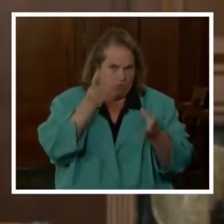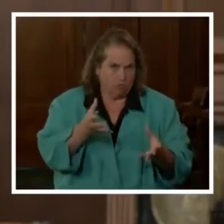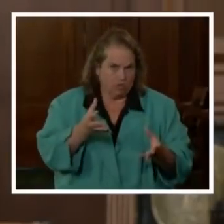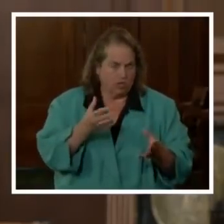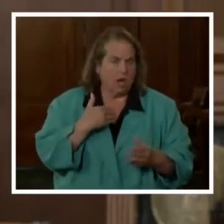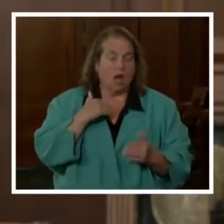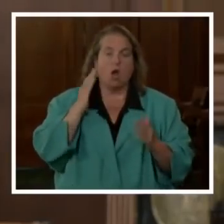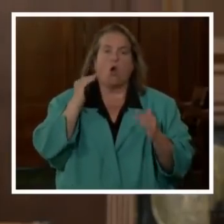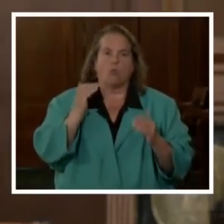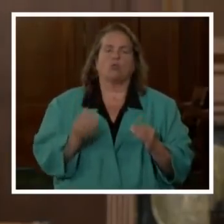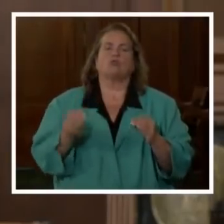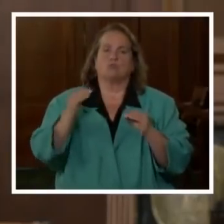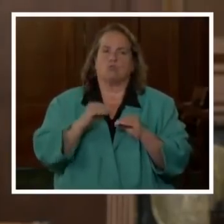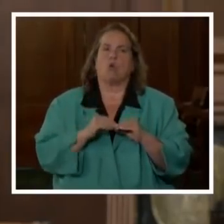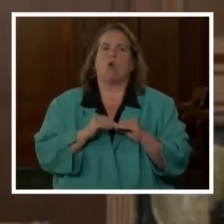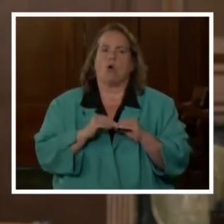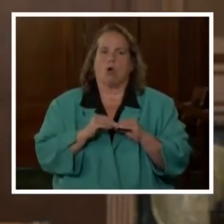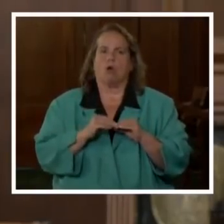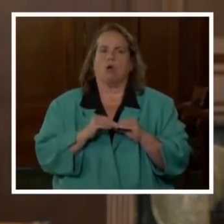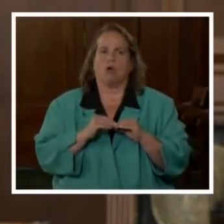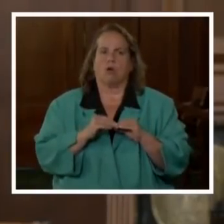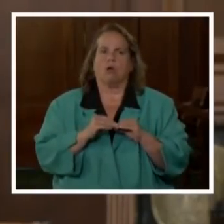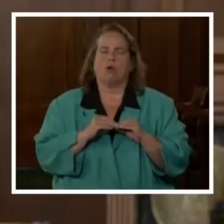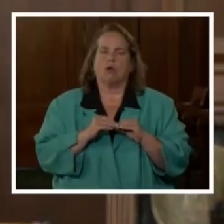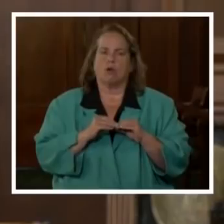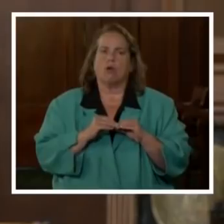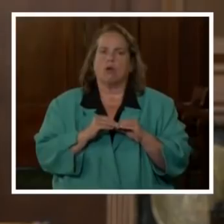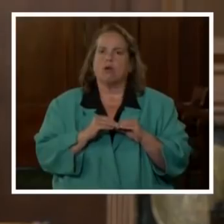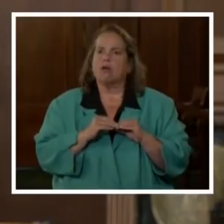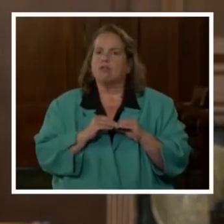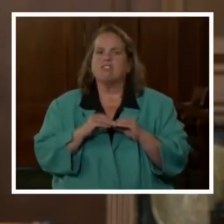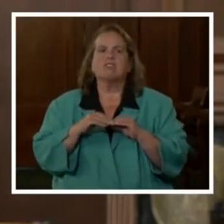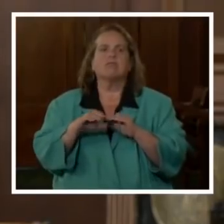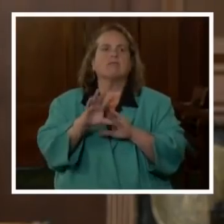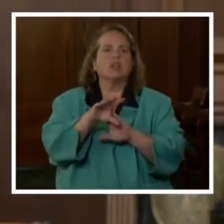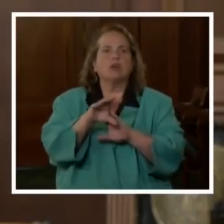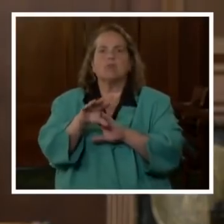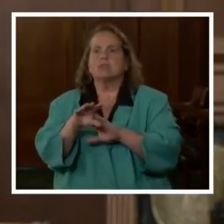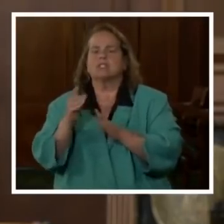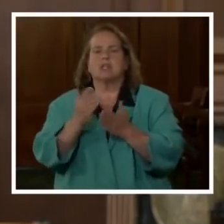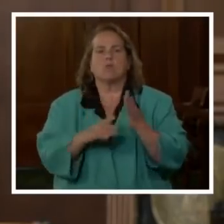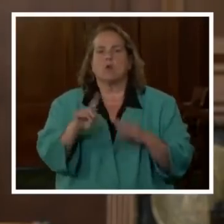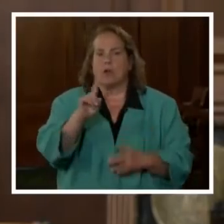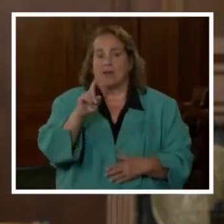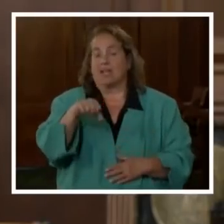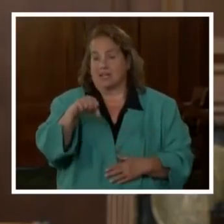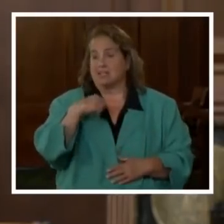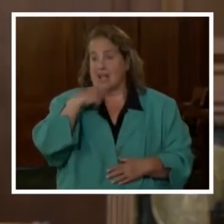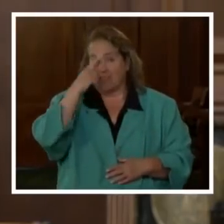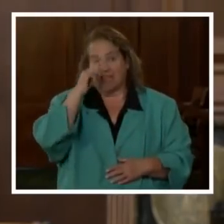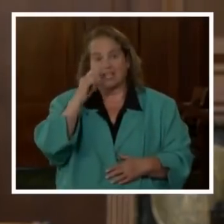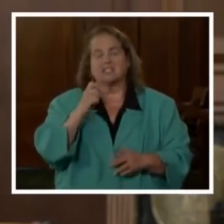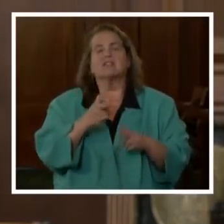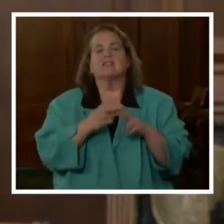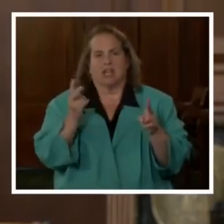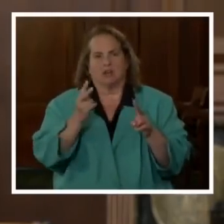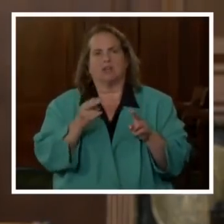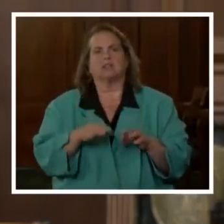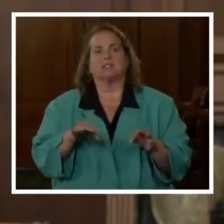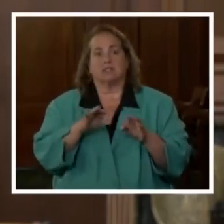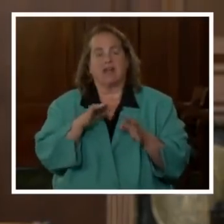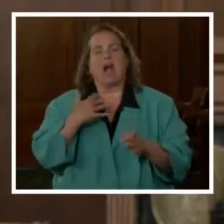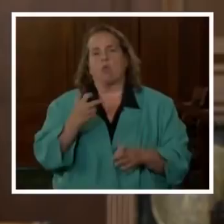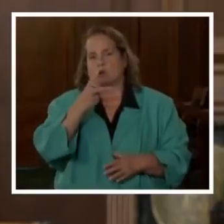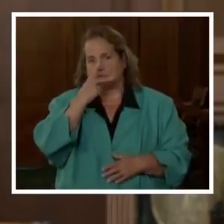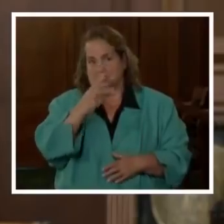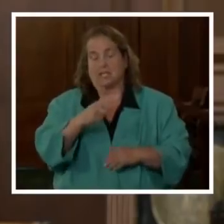hope that there are other footage that. I think, yes, it's very significant. I want to see